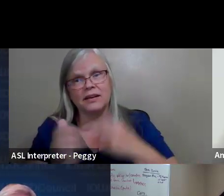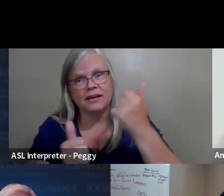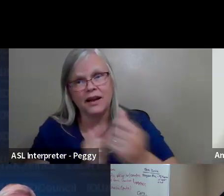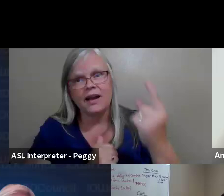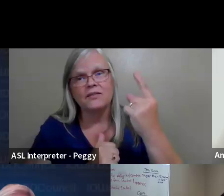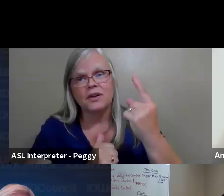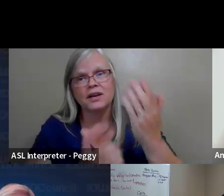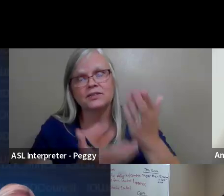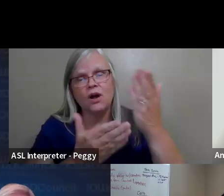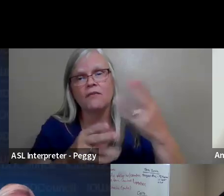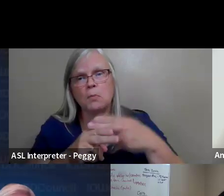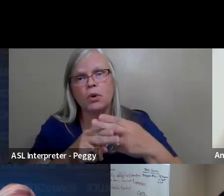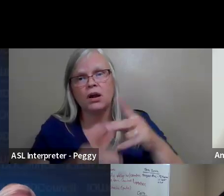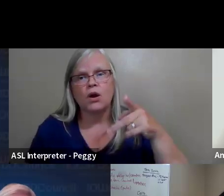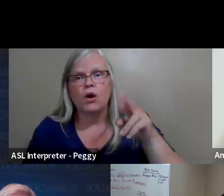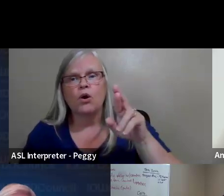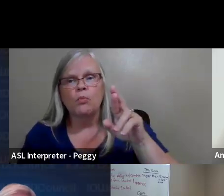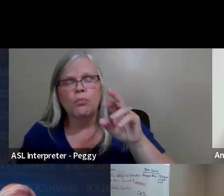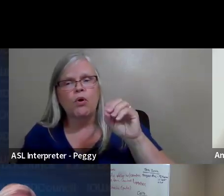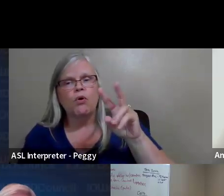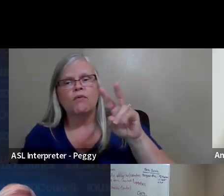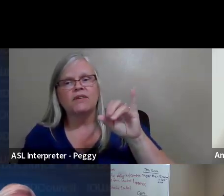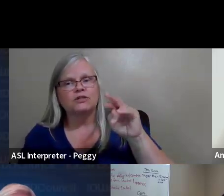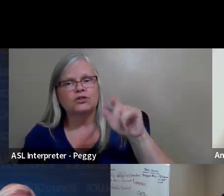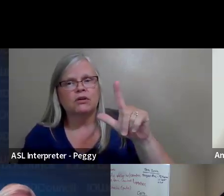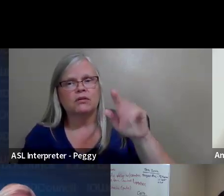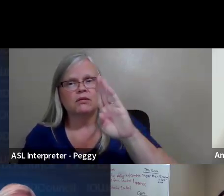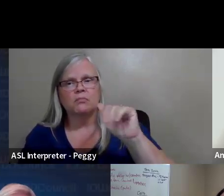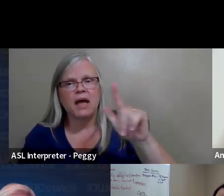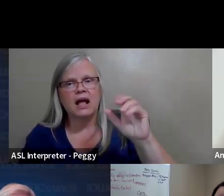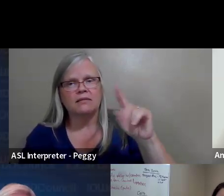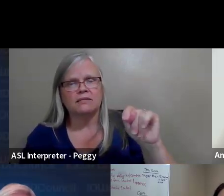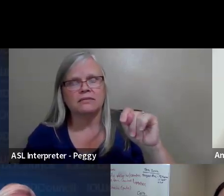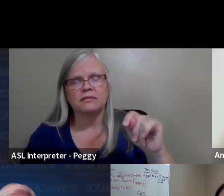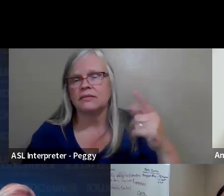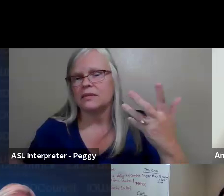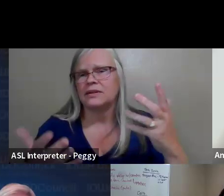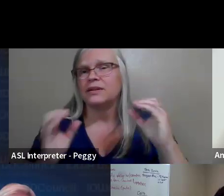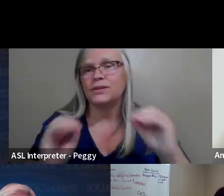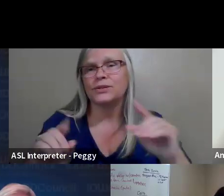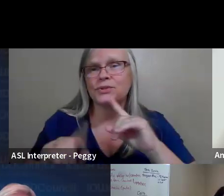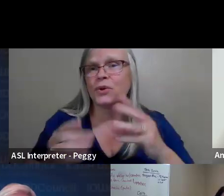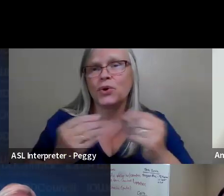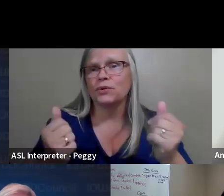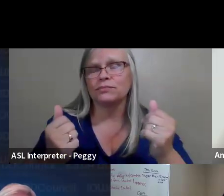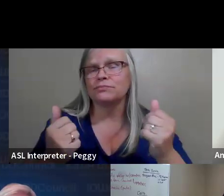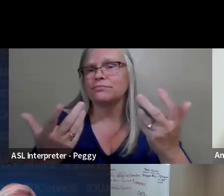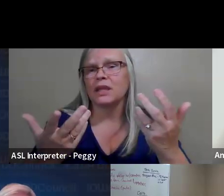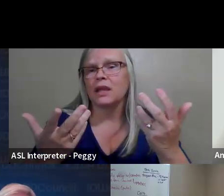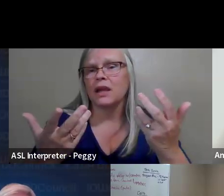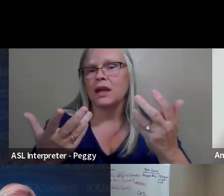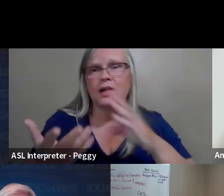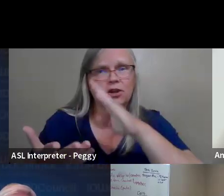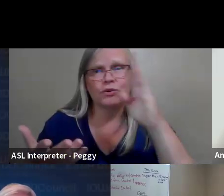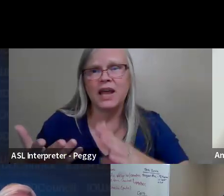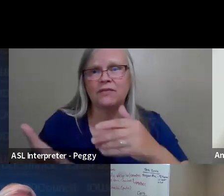Everybody gets offered a provisional ballot, no matter the situation. Sometimes there is no cure for it, but you never,